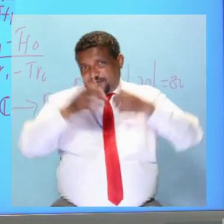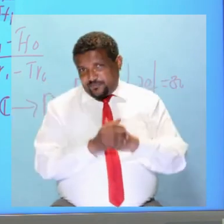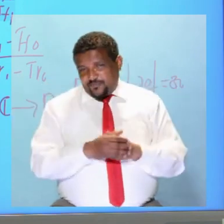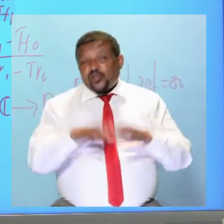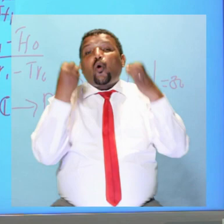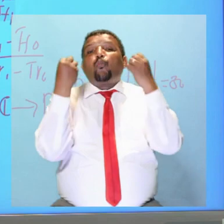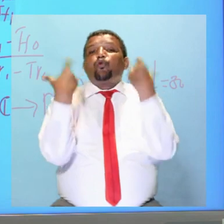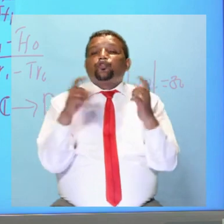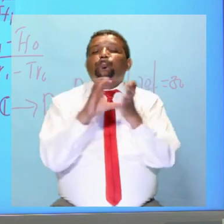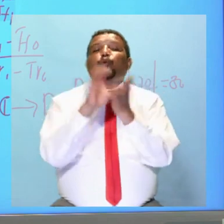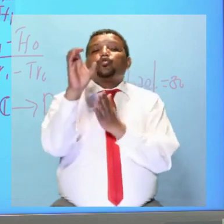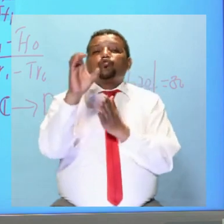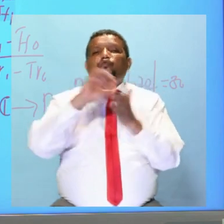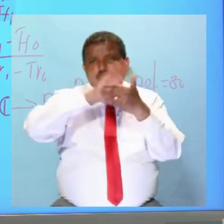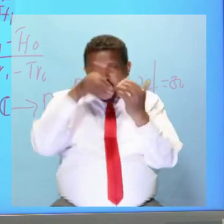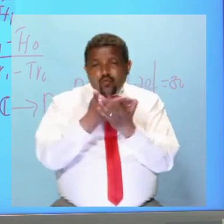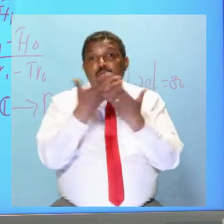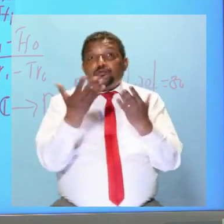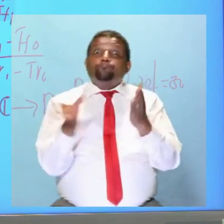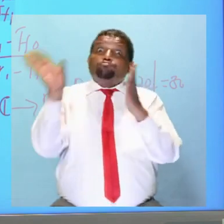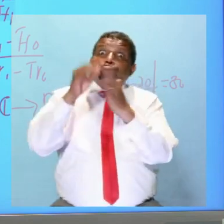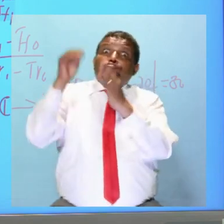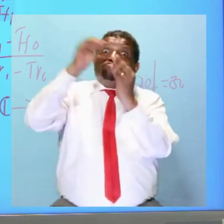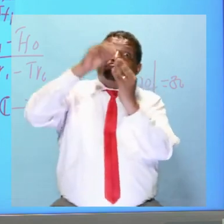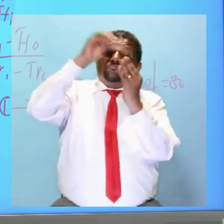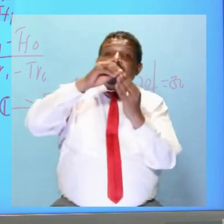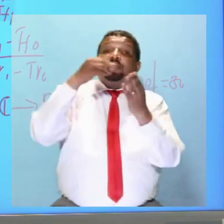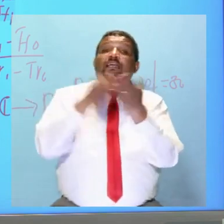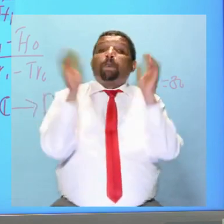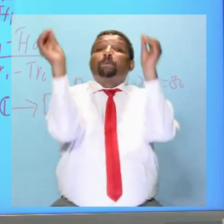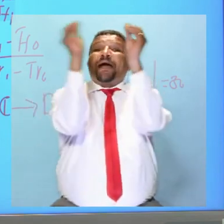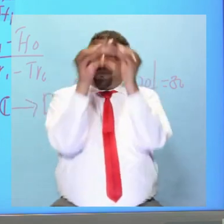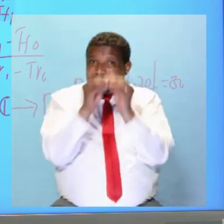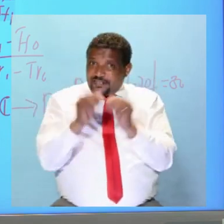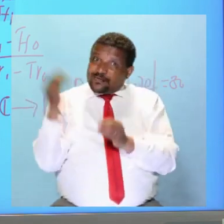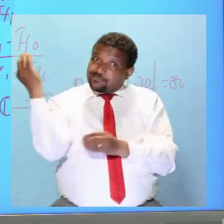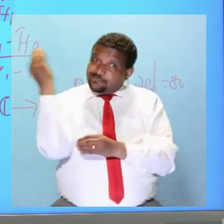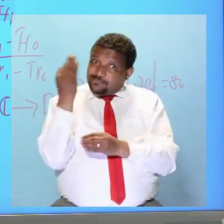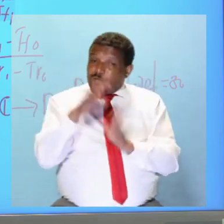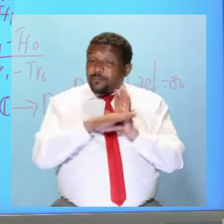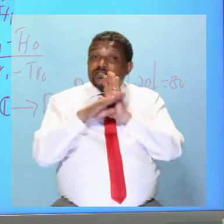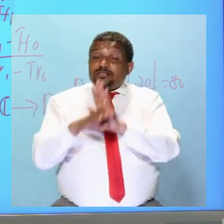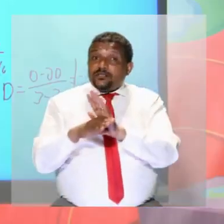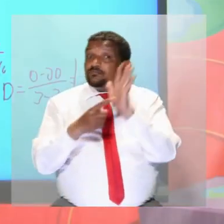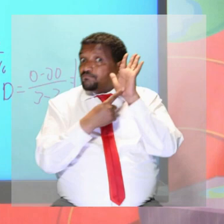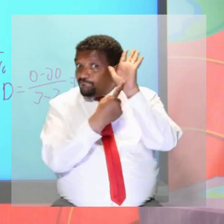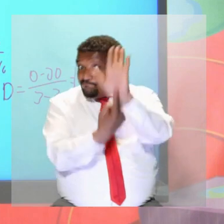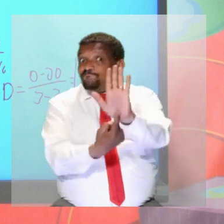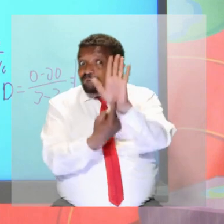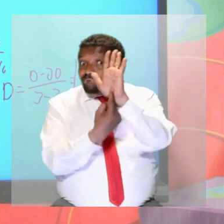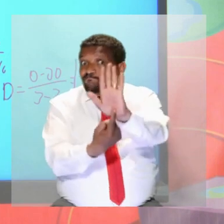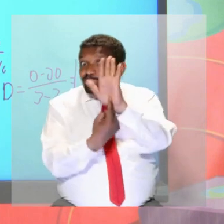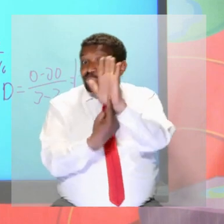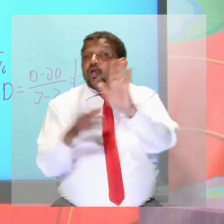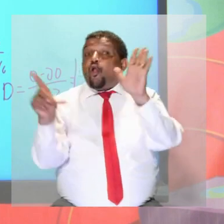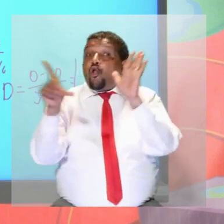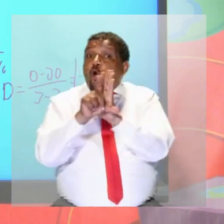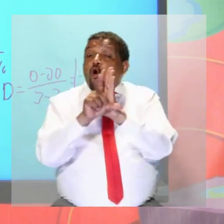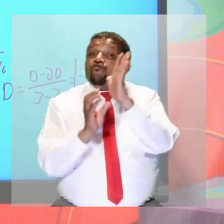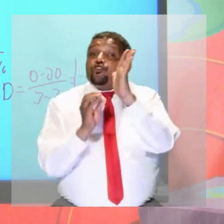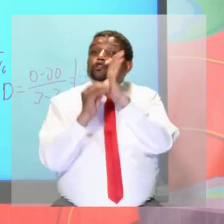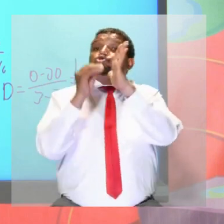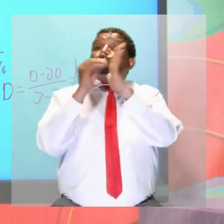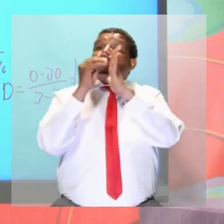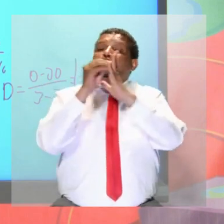cost of a commodity will always increase. This mathematical representation also reveals the law of